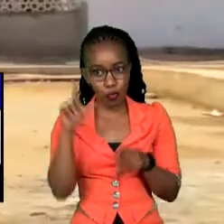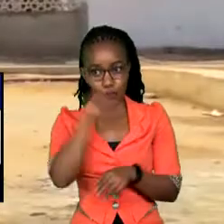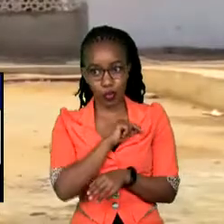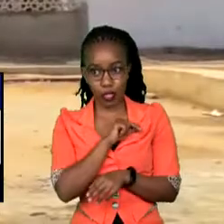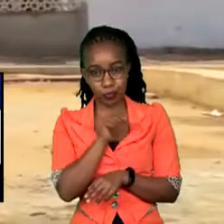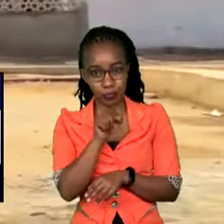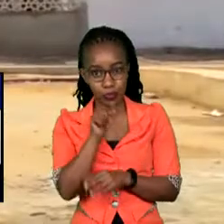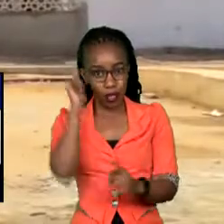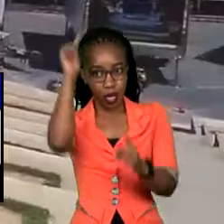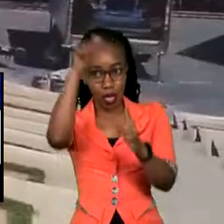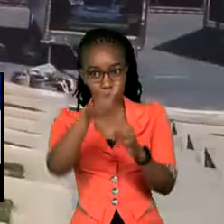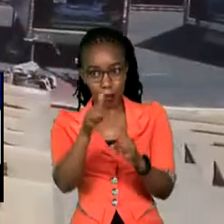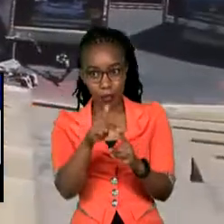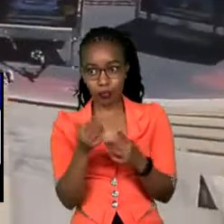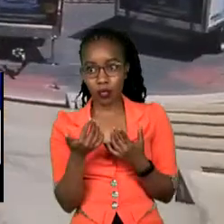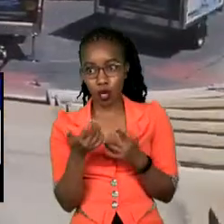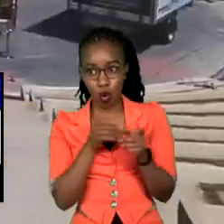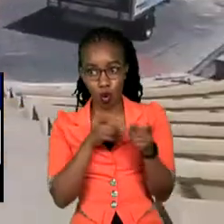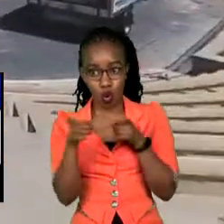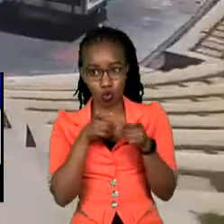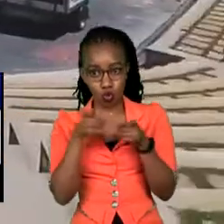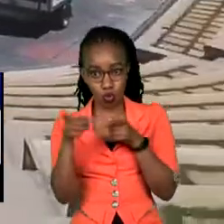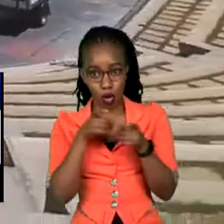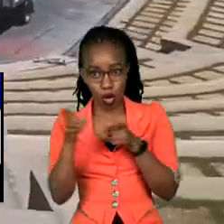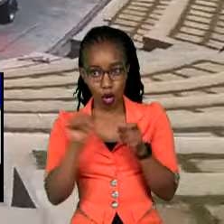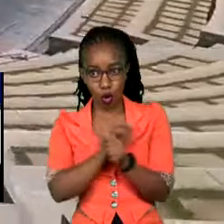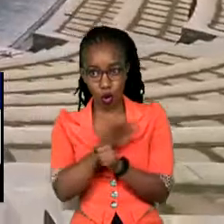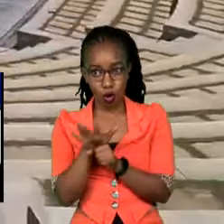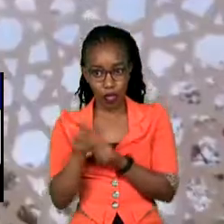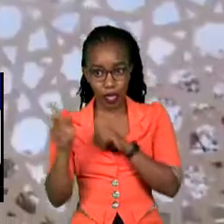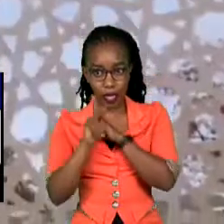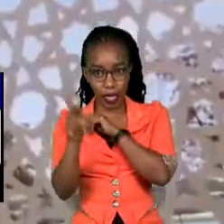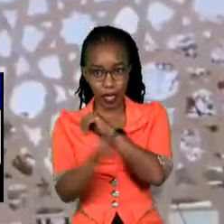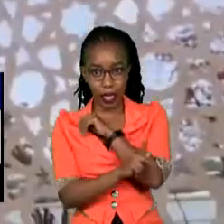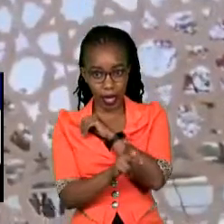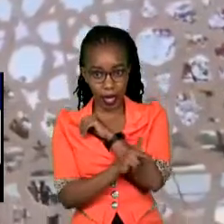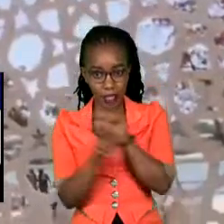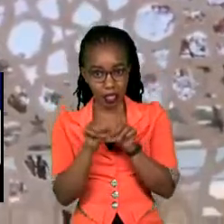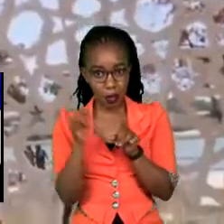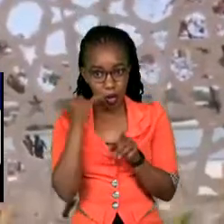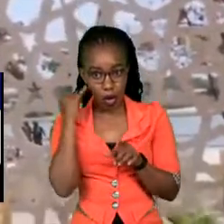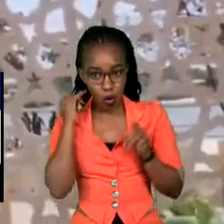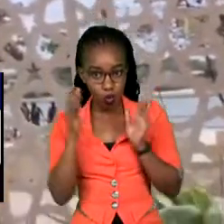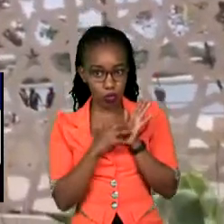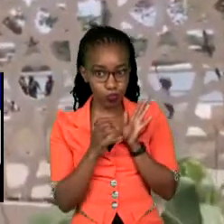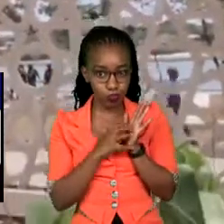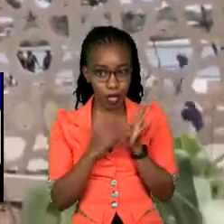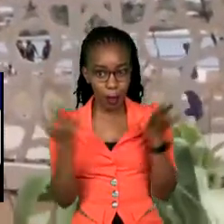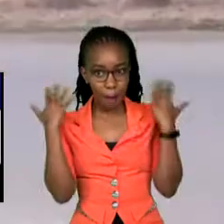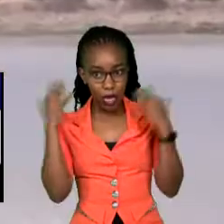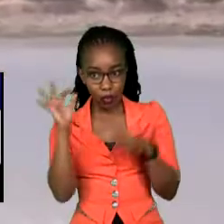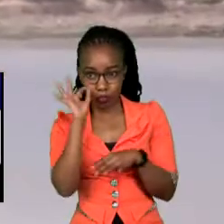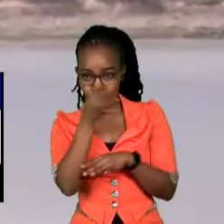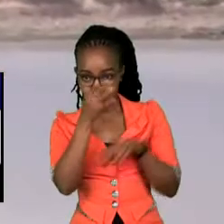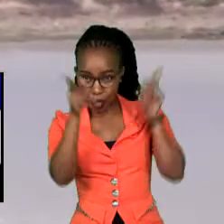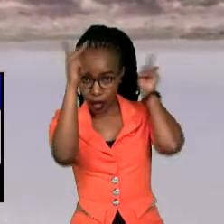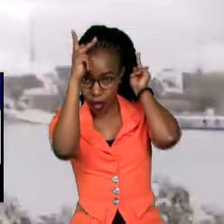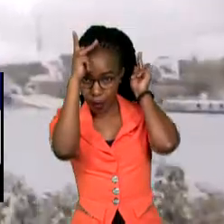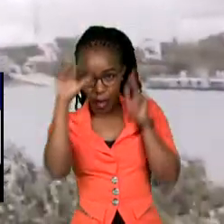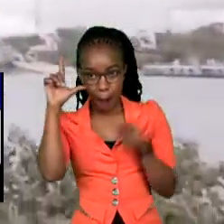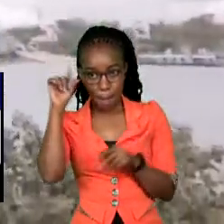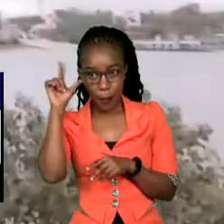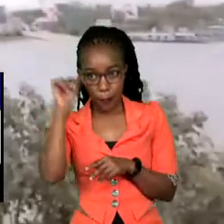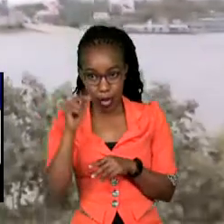move is aimed at curbing the escalation of COVID-19. KIRINYAGA joins Nakuru, Machakos, Meru, Nyeri, Kakamega,